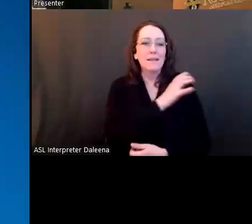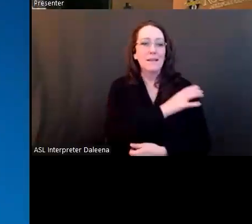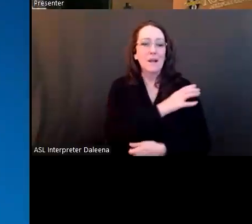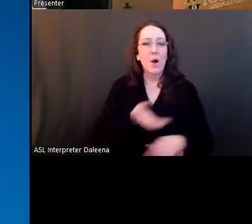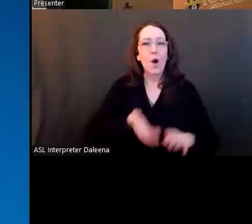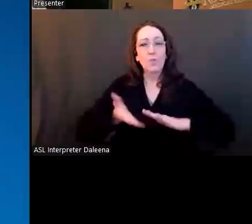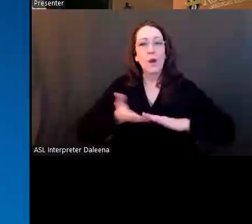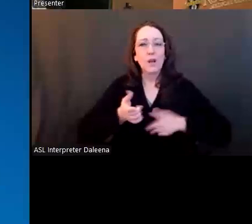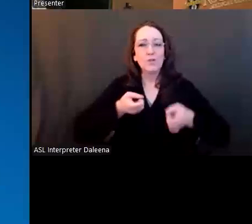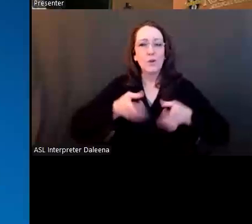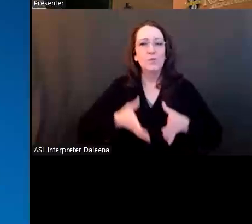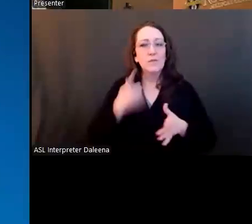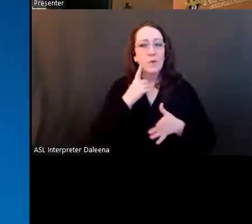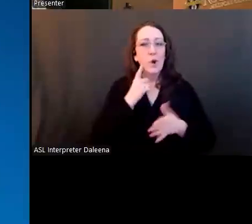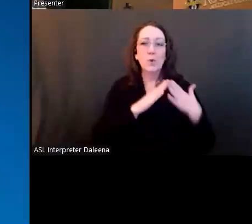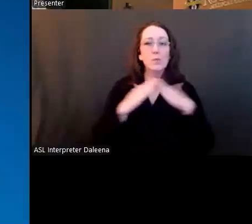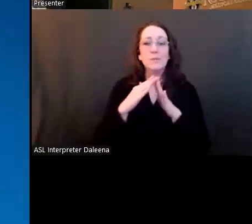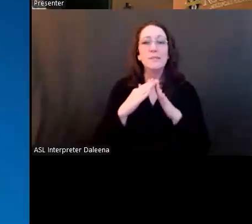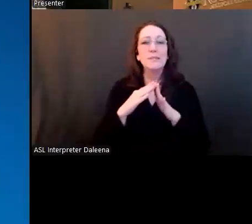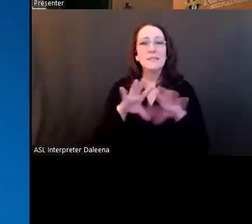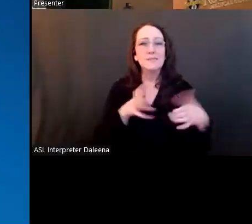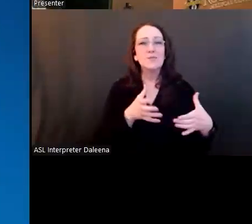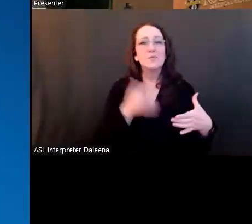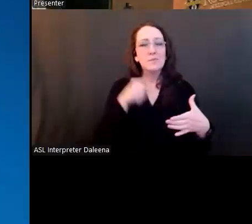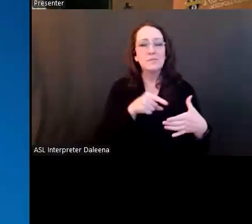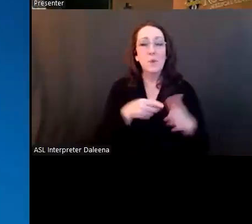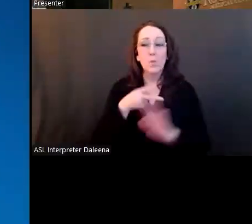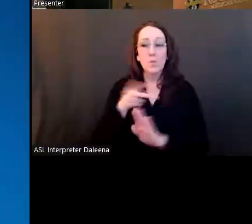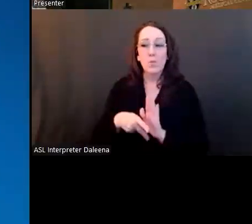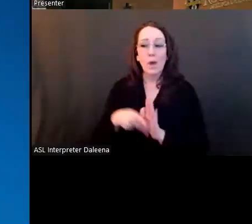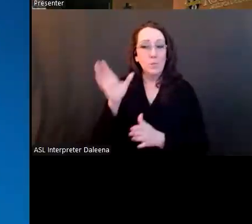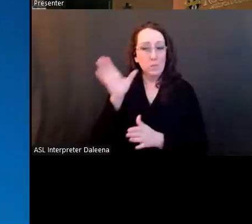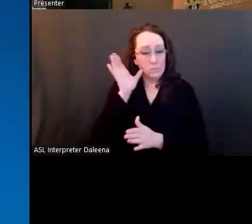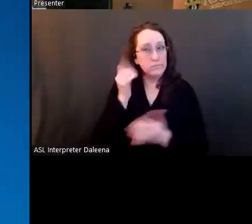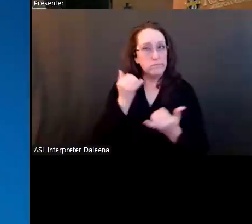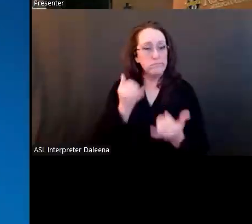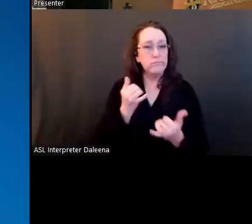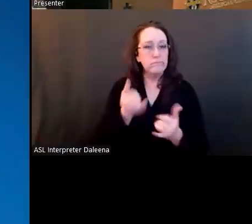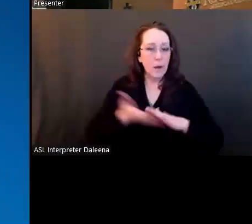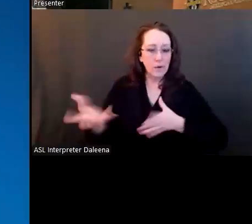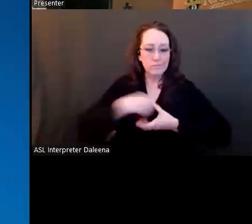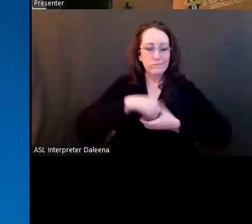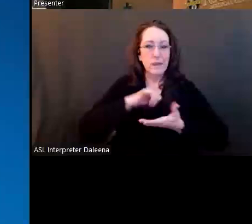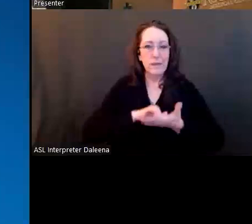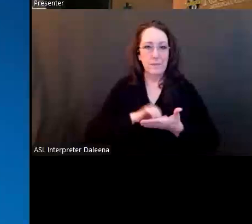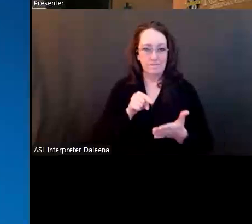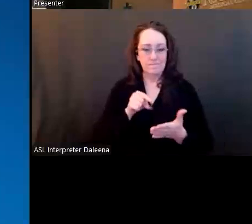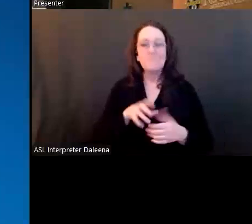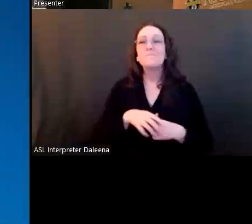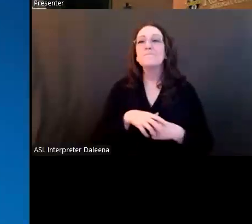the Community Division, of which the program you're going to hear about operates within. A